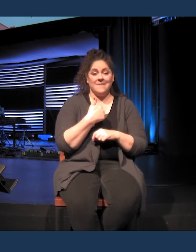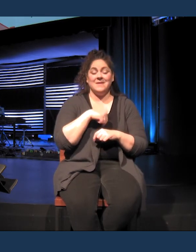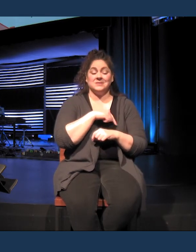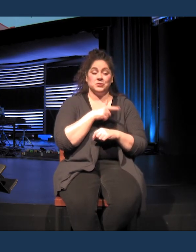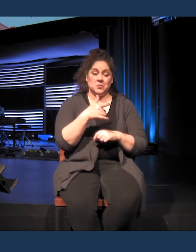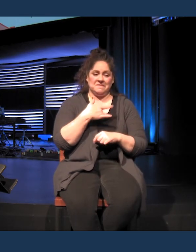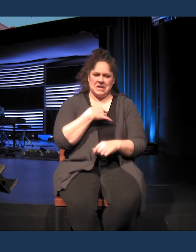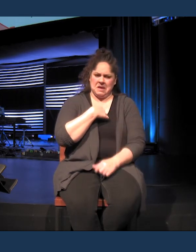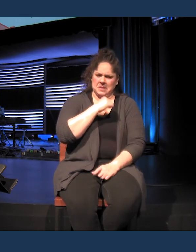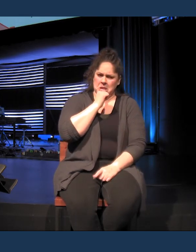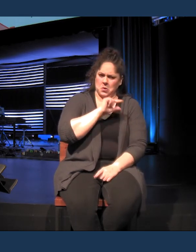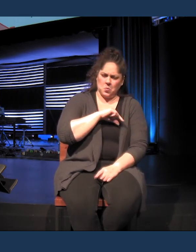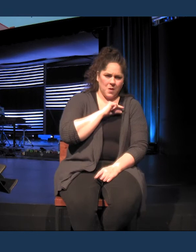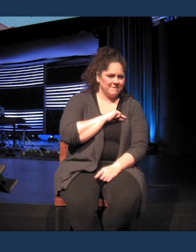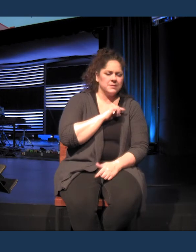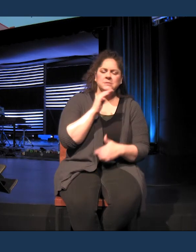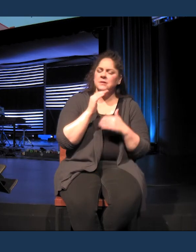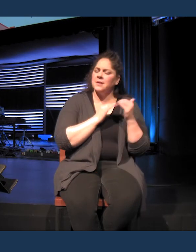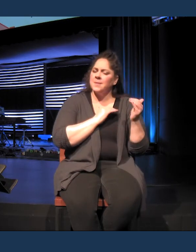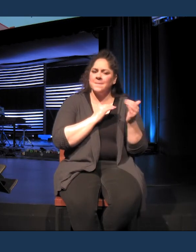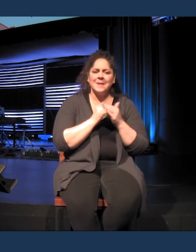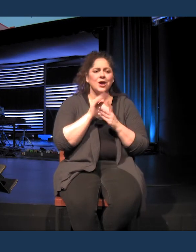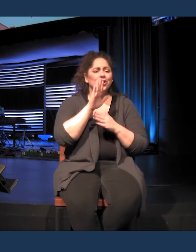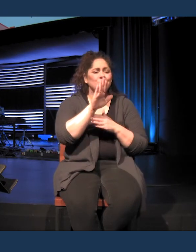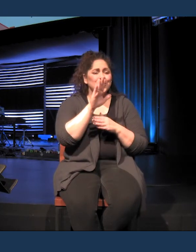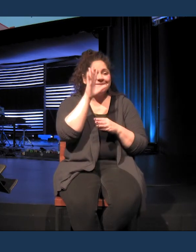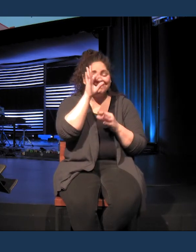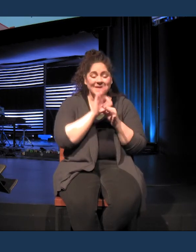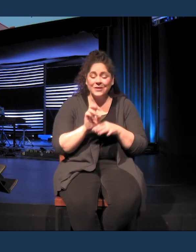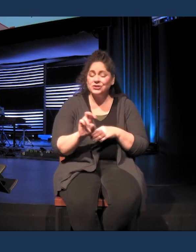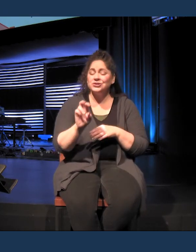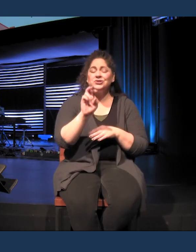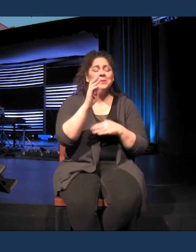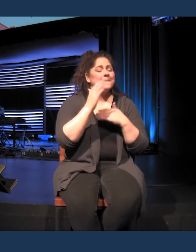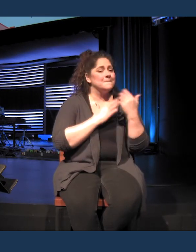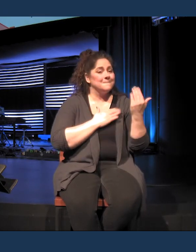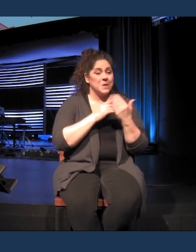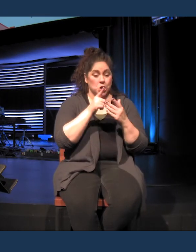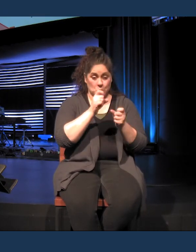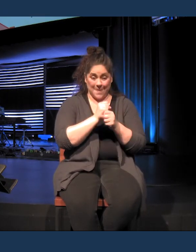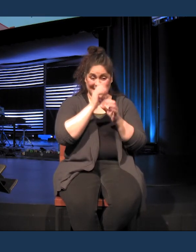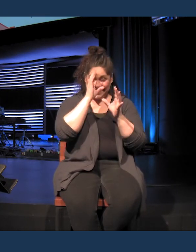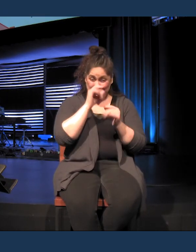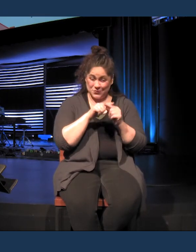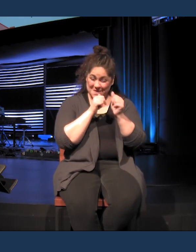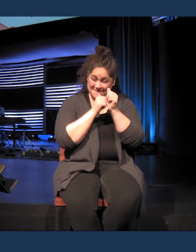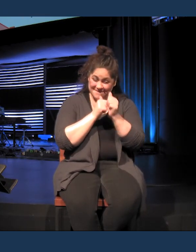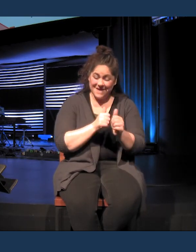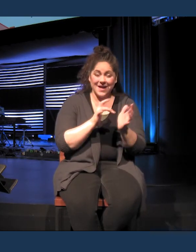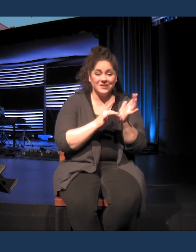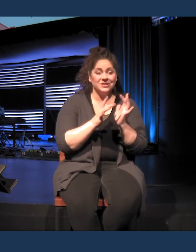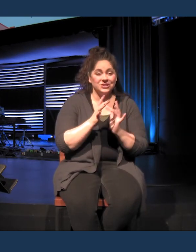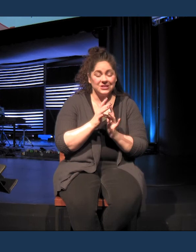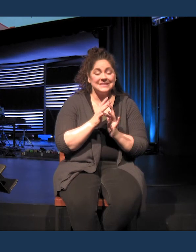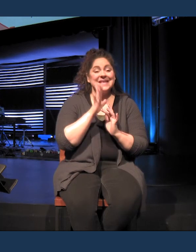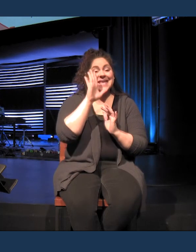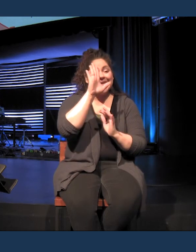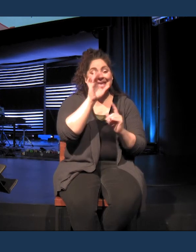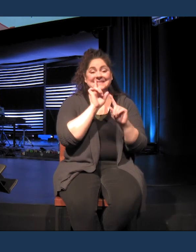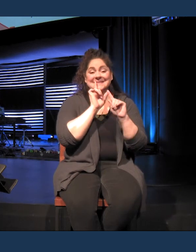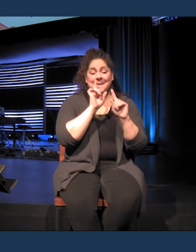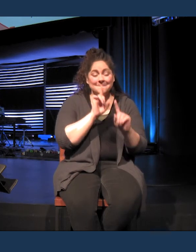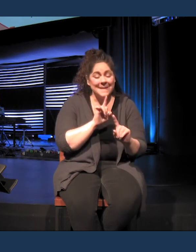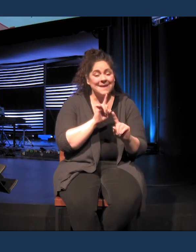this, but wherever you are on your journey of faith, when you've made that decision to follow Jesus, this commandment and commission is for